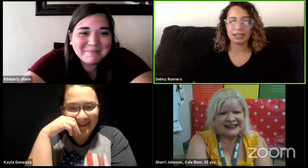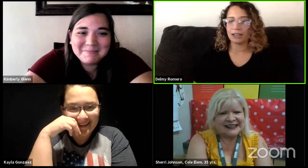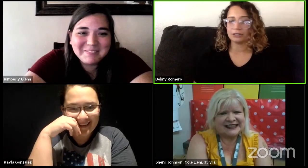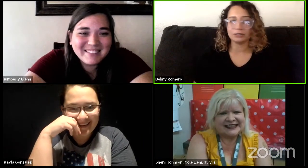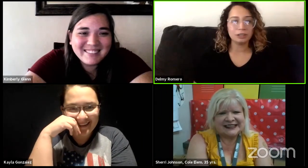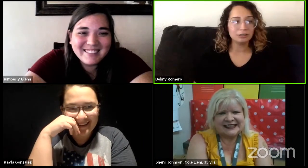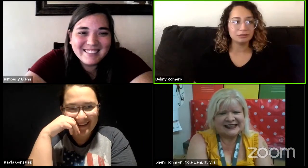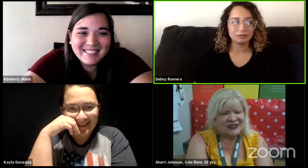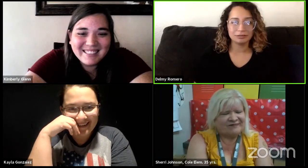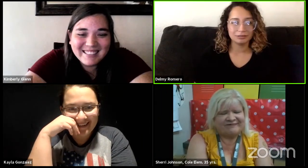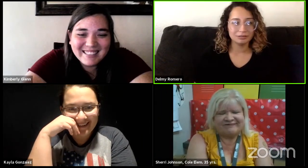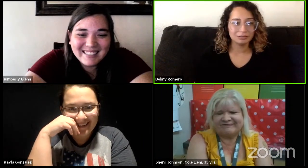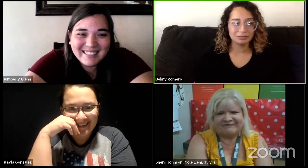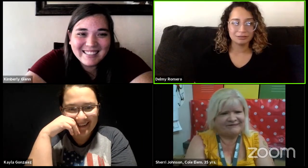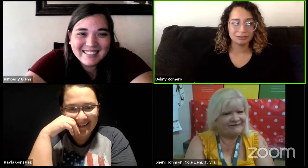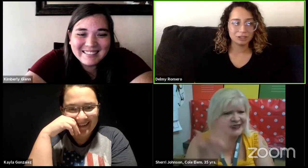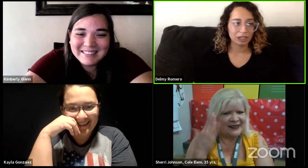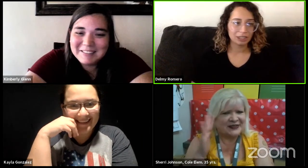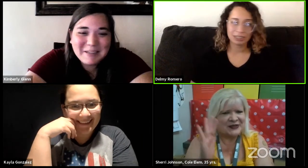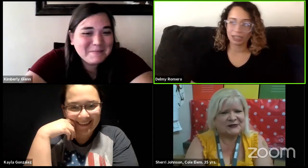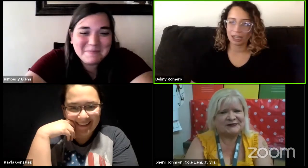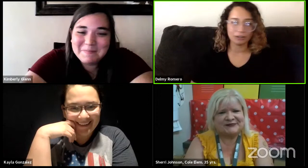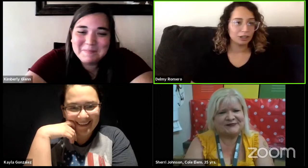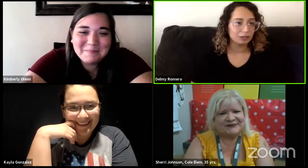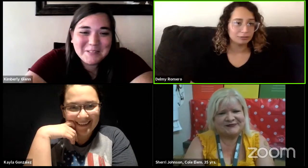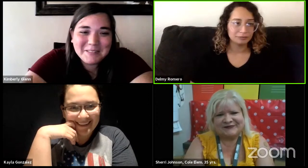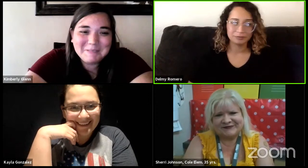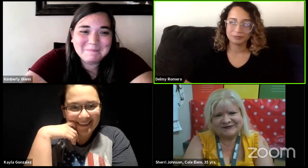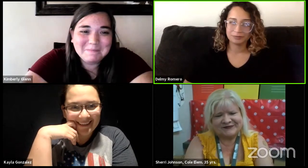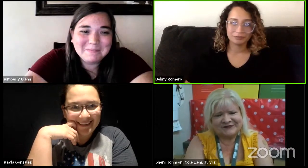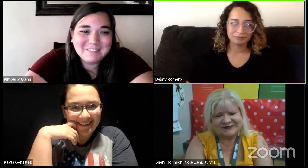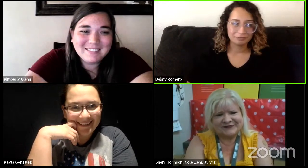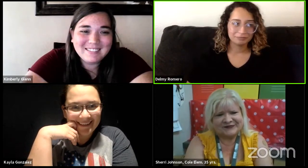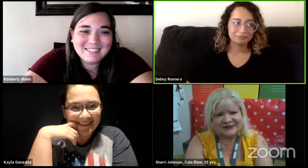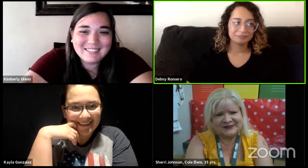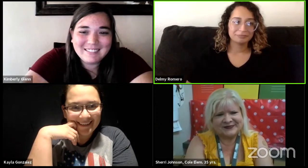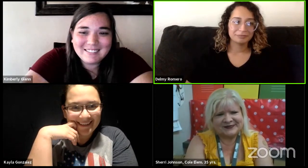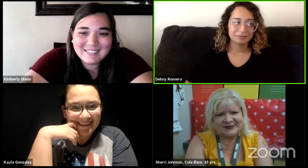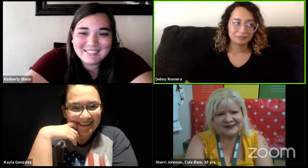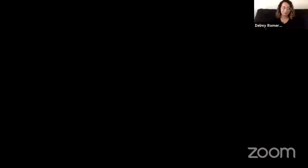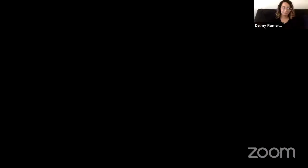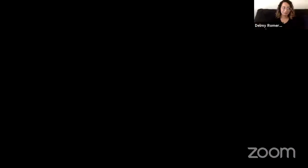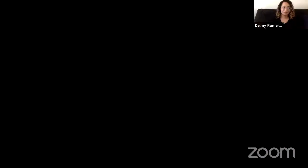Okay, saying I don't know. Sherry saying I don't know.